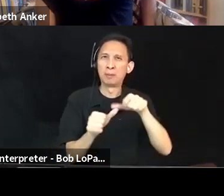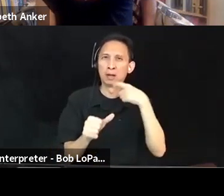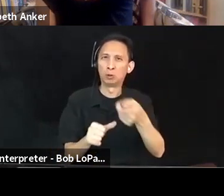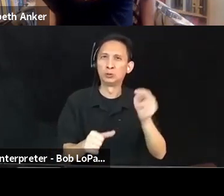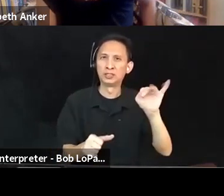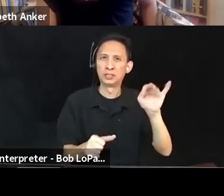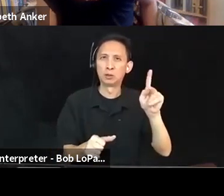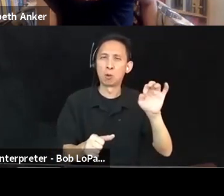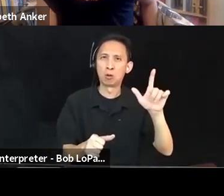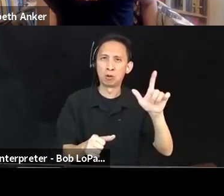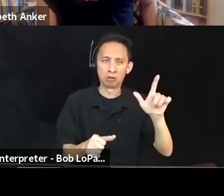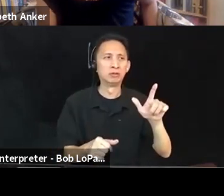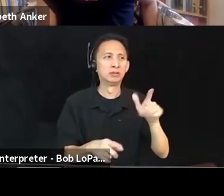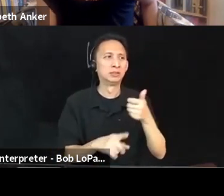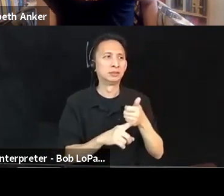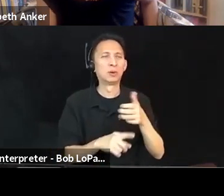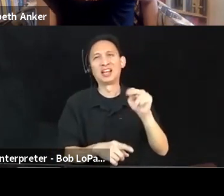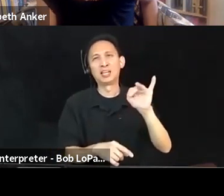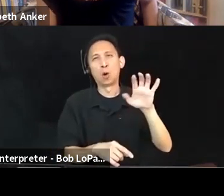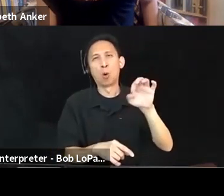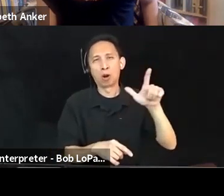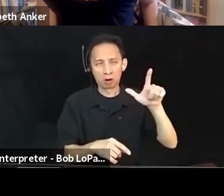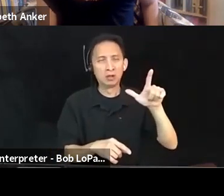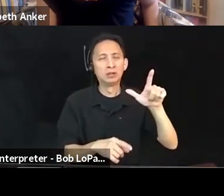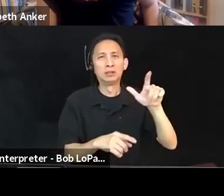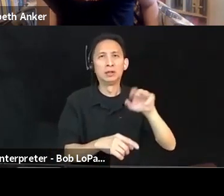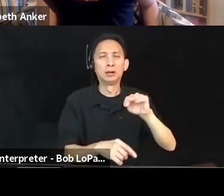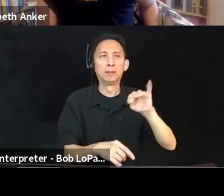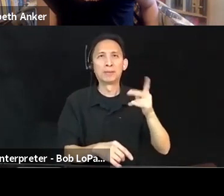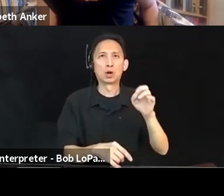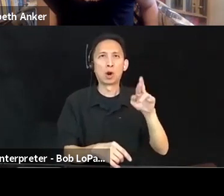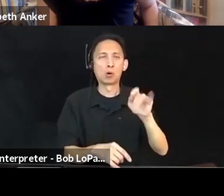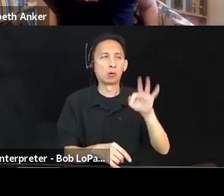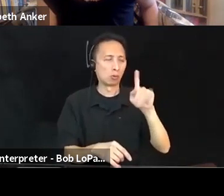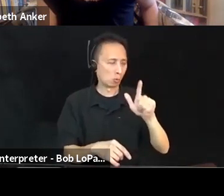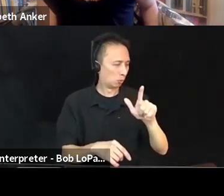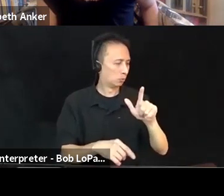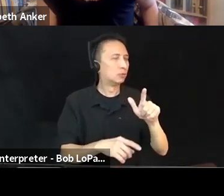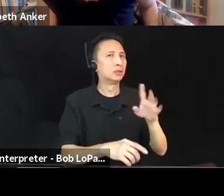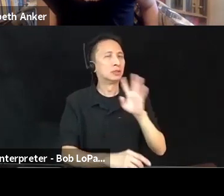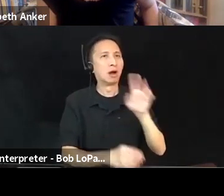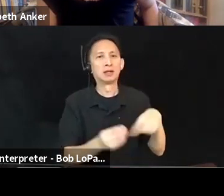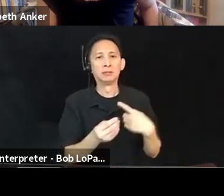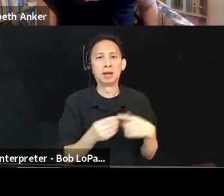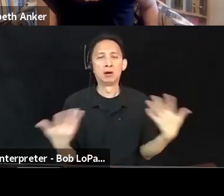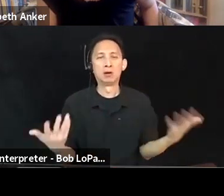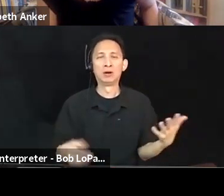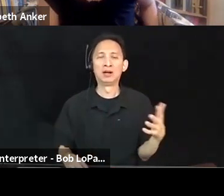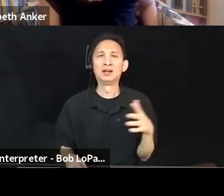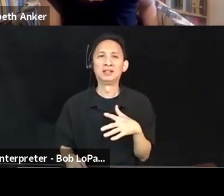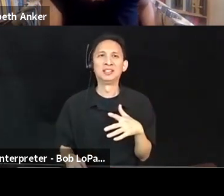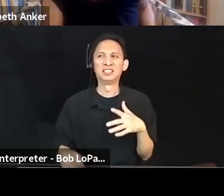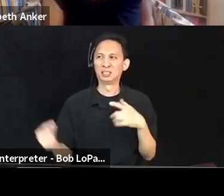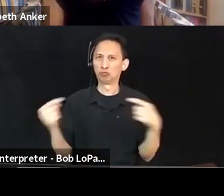whose views on the concept of the two concepts of stasis and